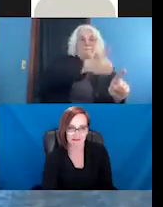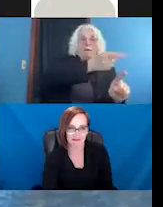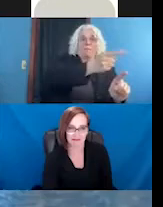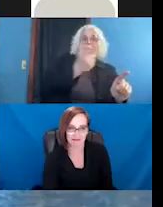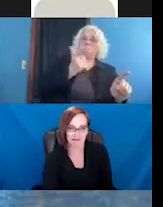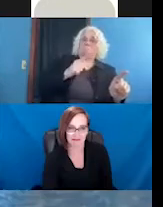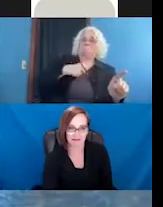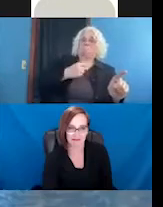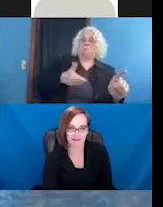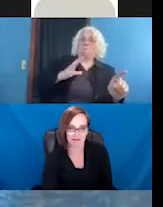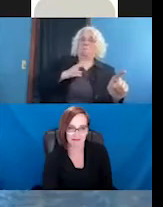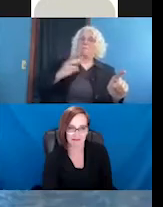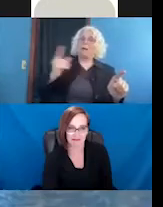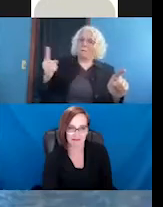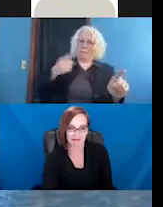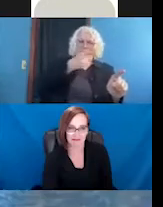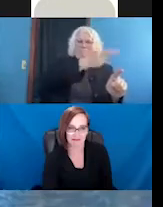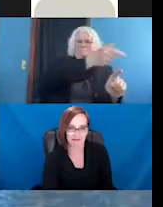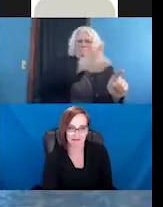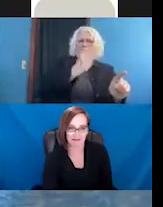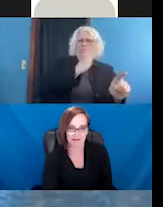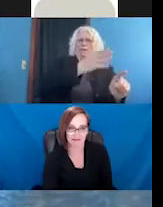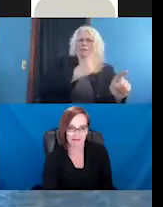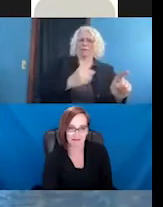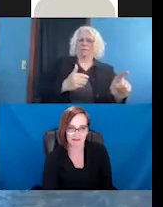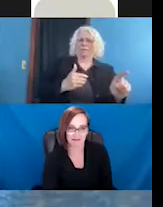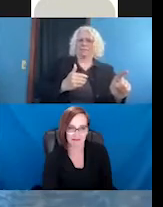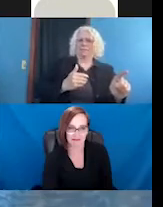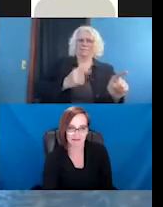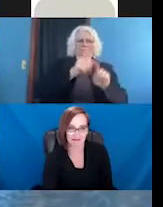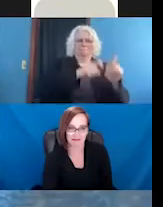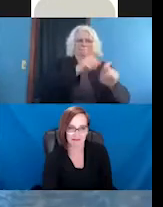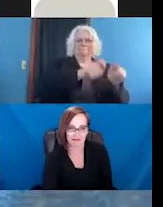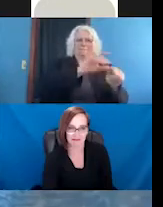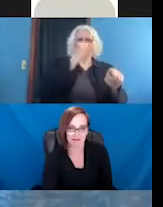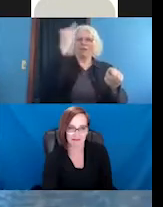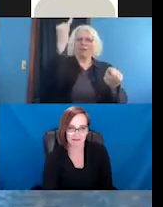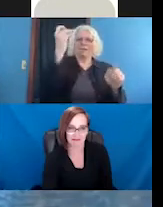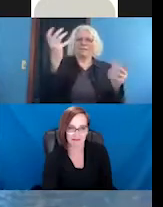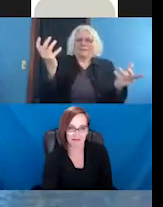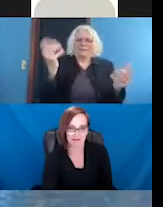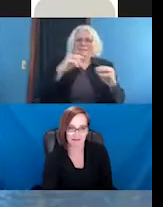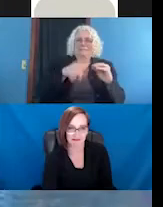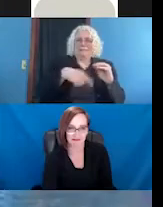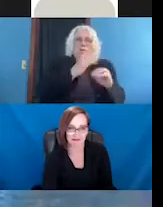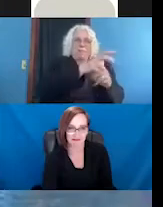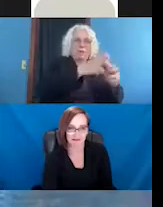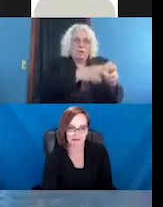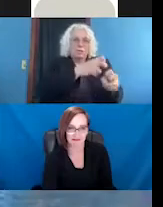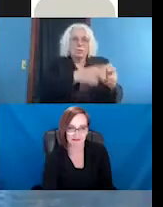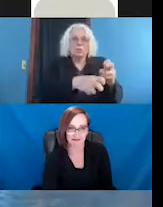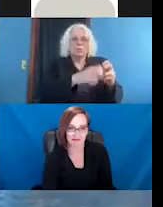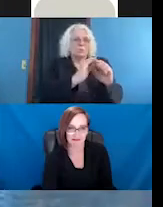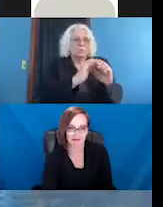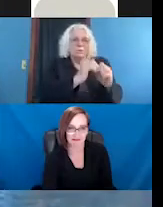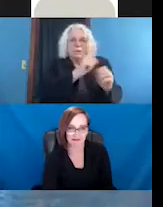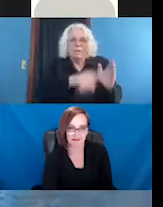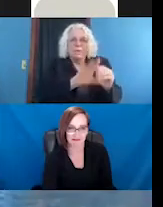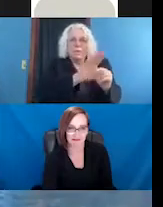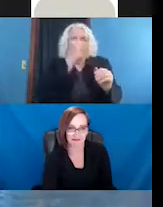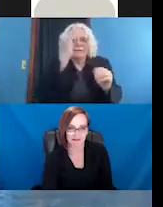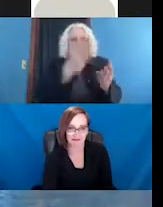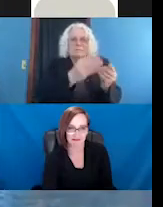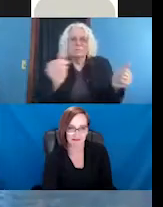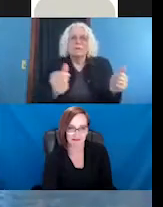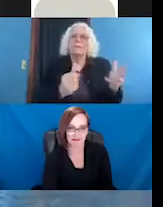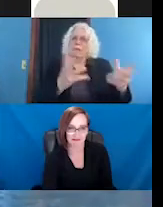directly to some young people and really get some really good insight around what the issues are and what the solutions are. And they want to be a part